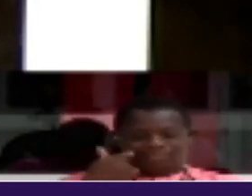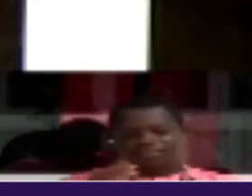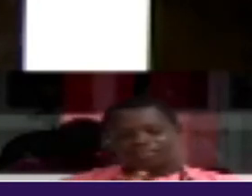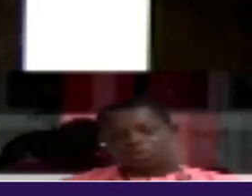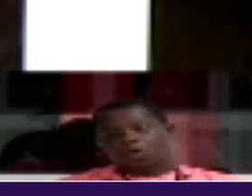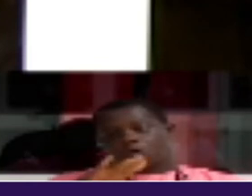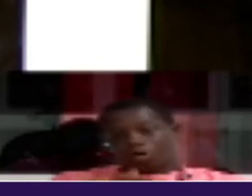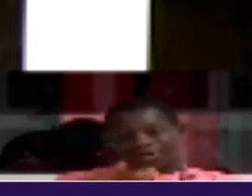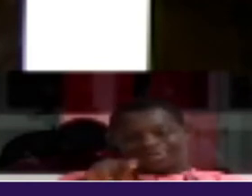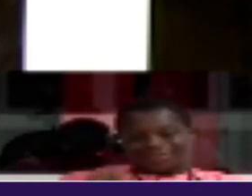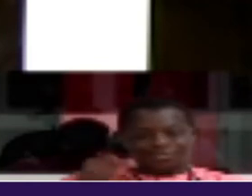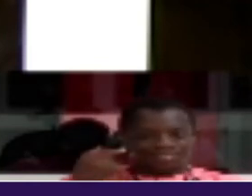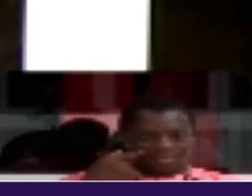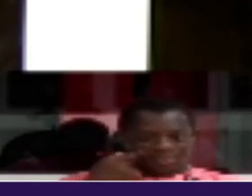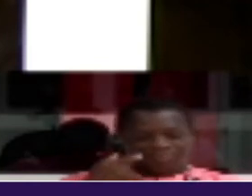On this day,